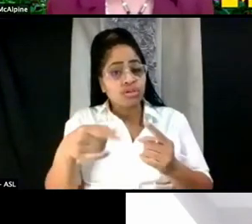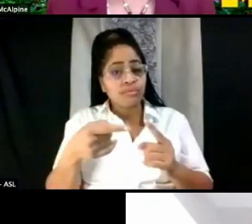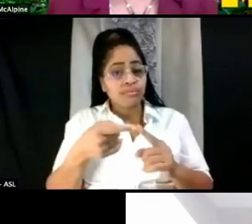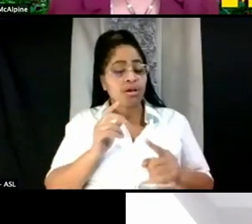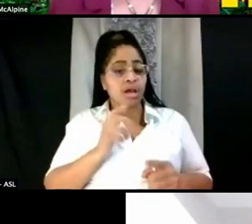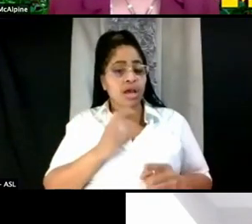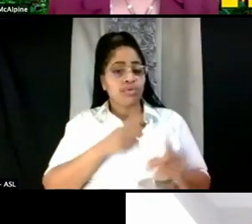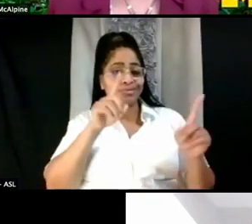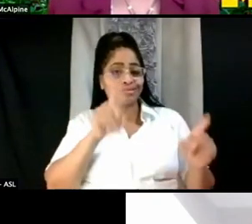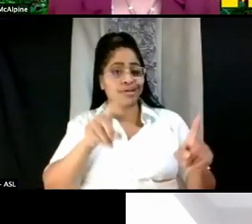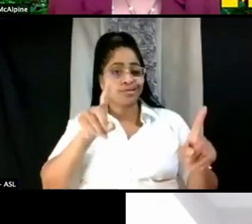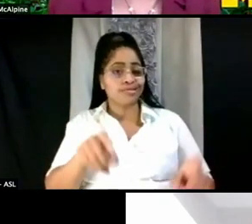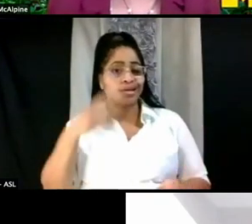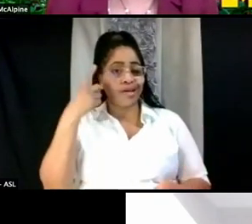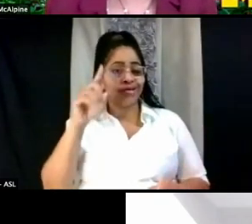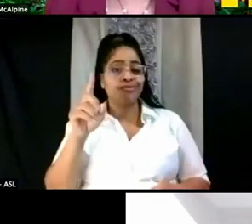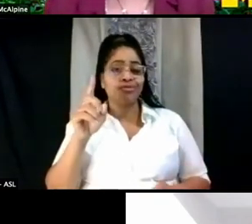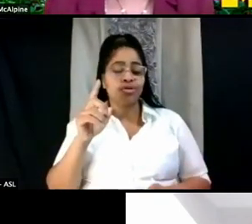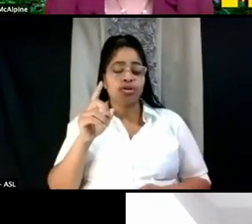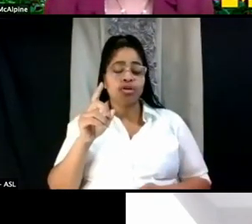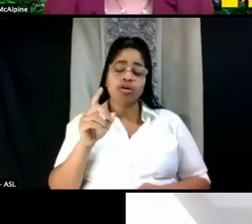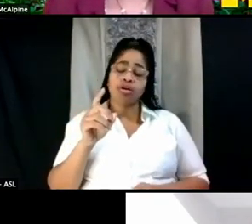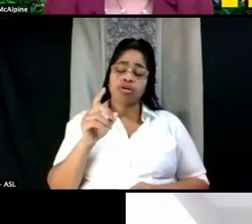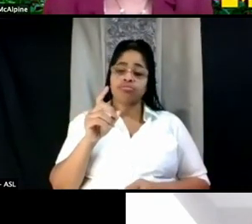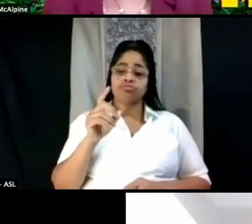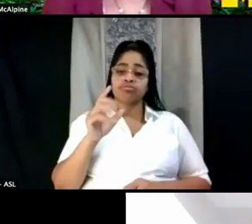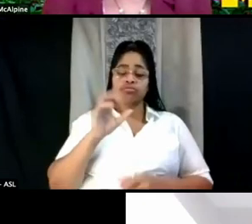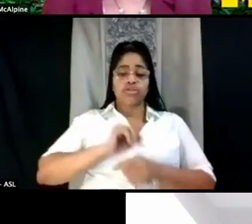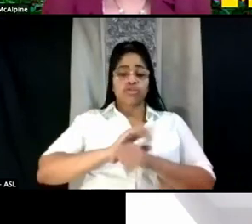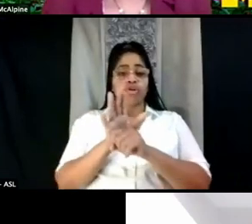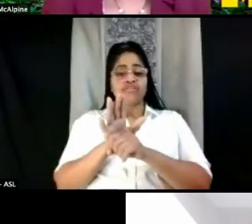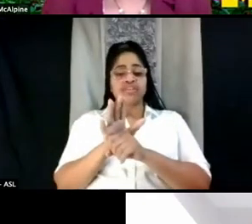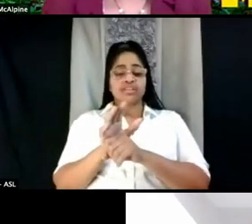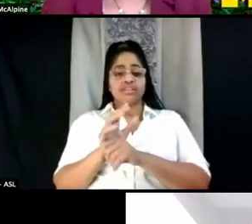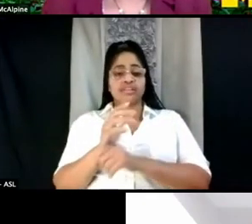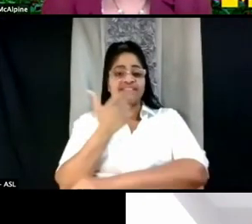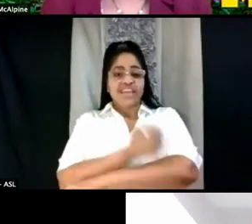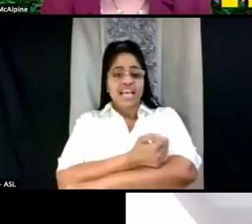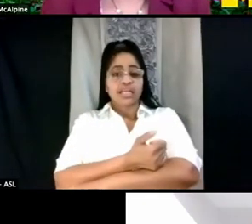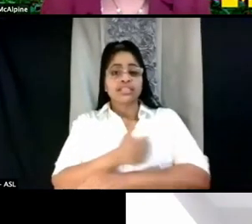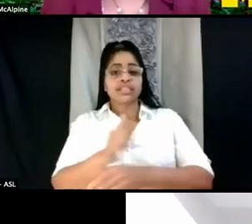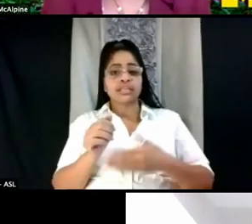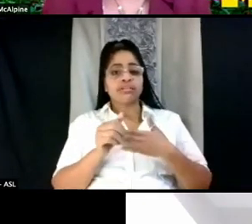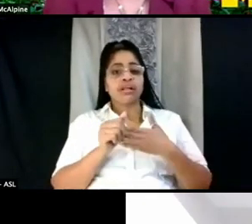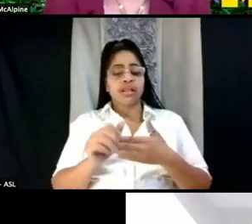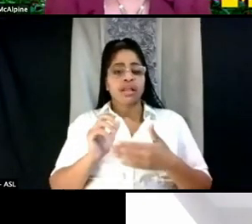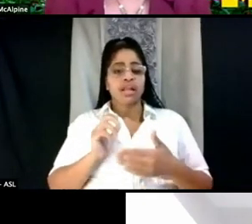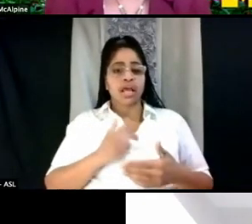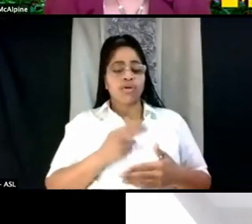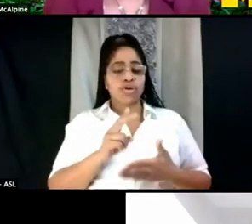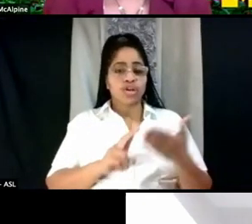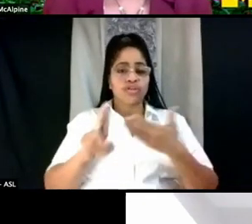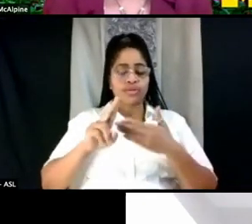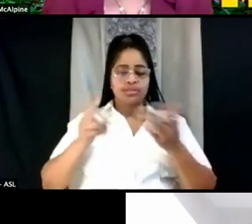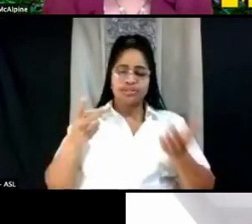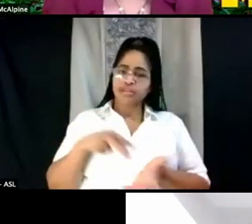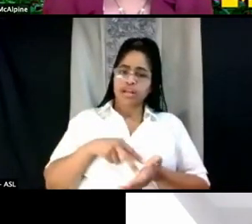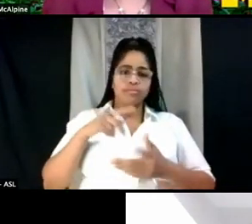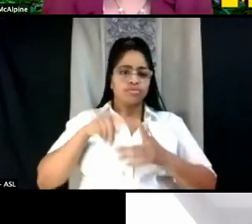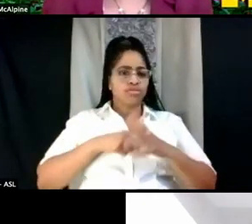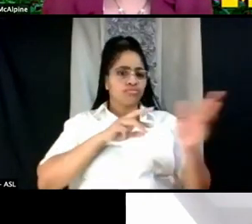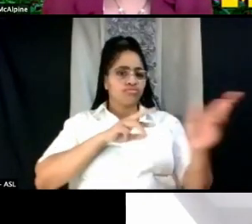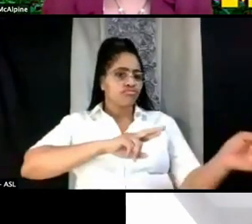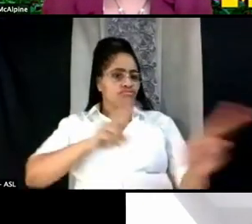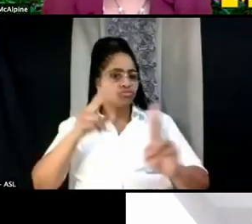testing on COVID vaccines has led the university to stand up a process to start getting ready for